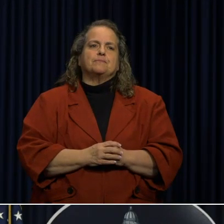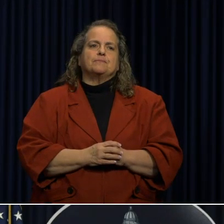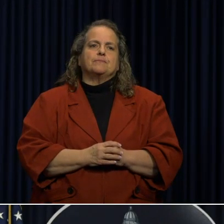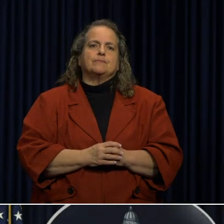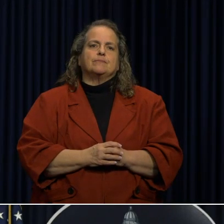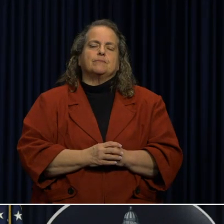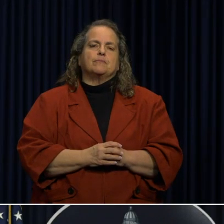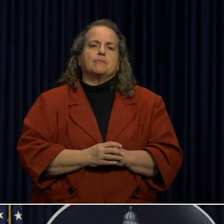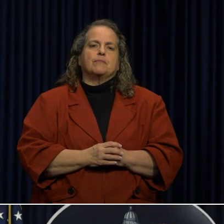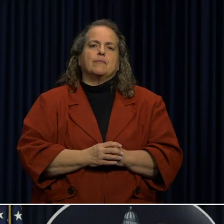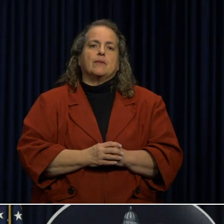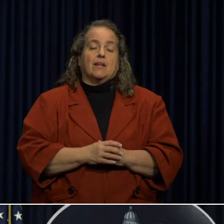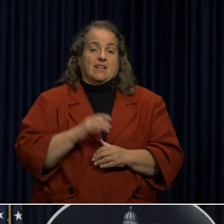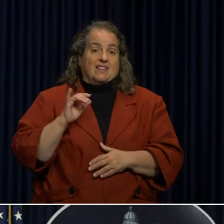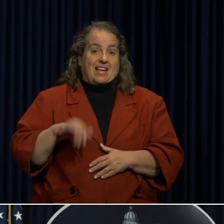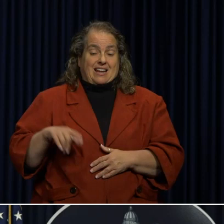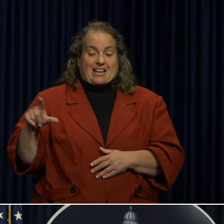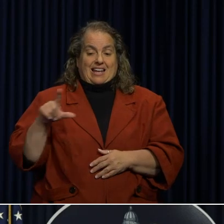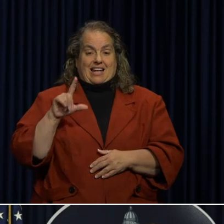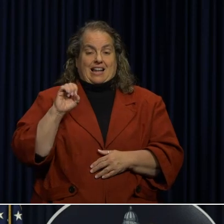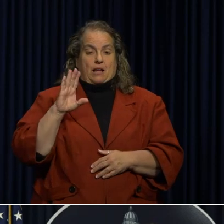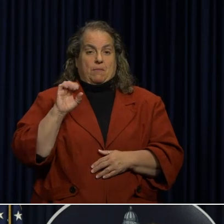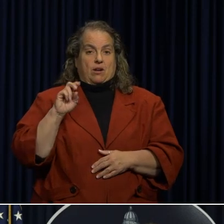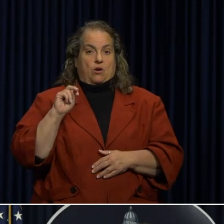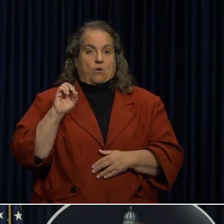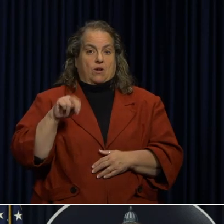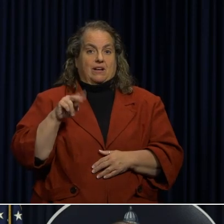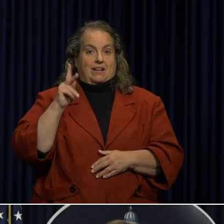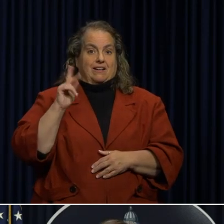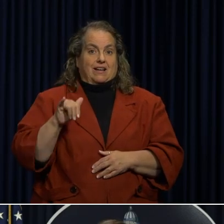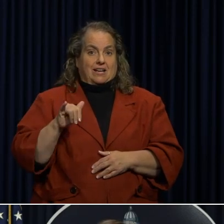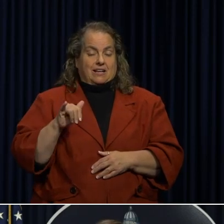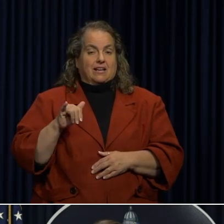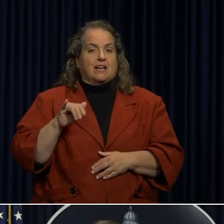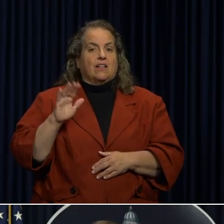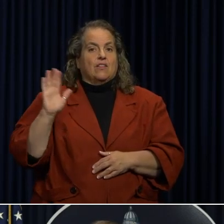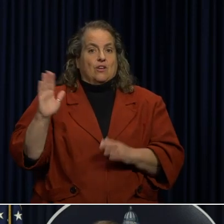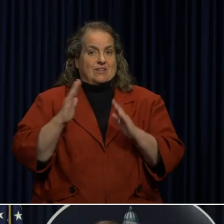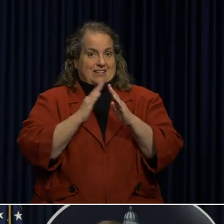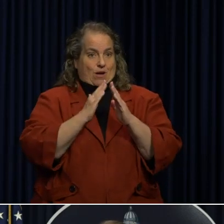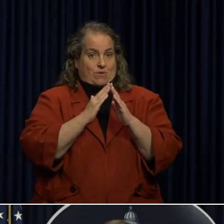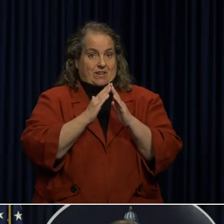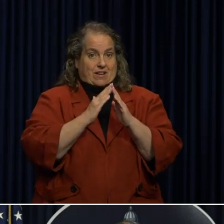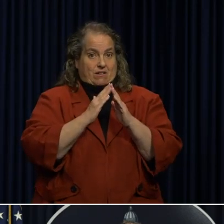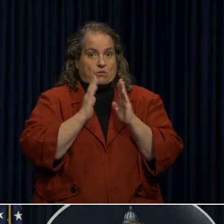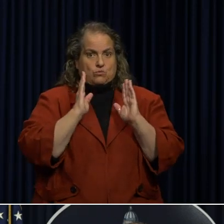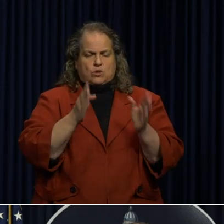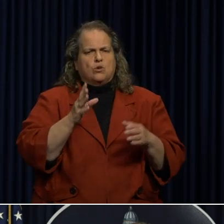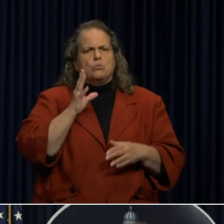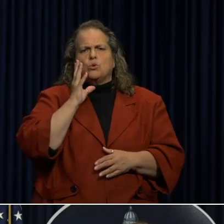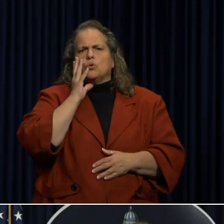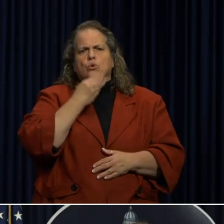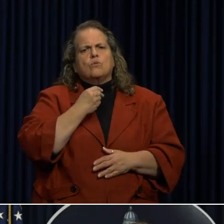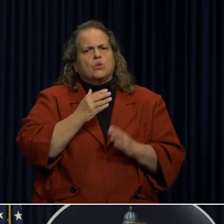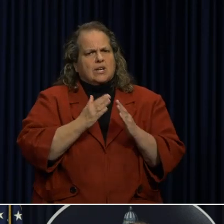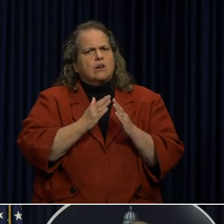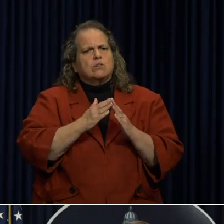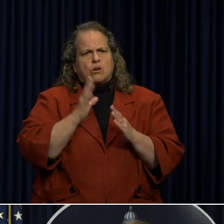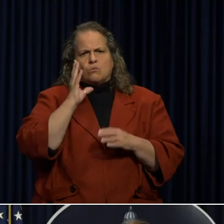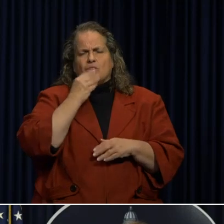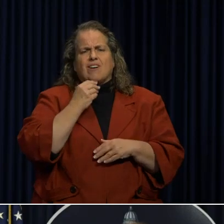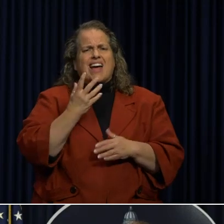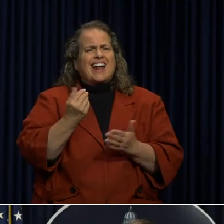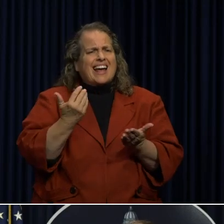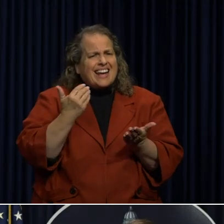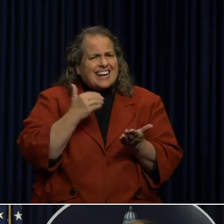And this is in Lebanon, Kentucky. This is their downtown, which is beautiful. And just